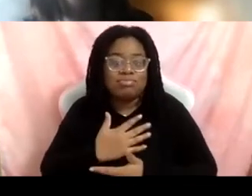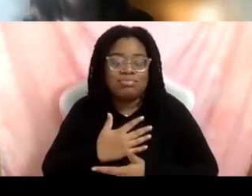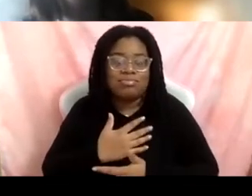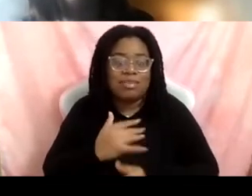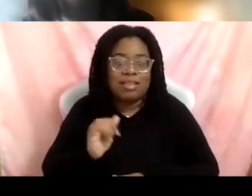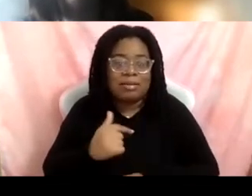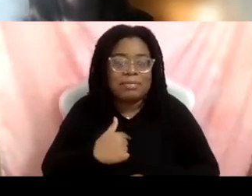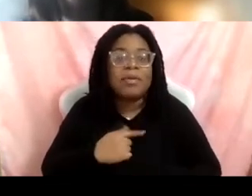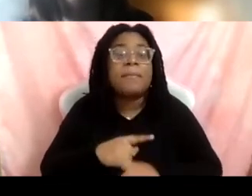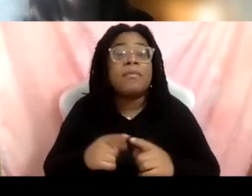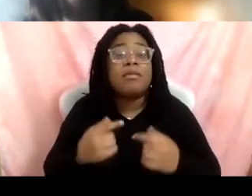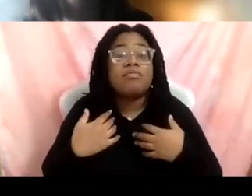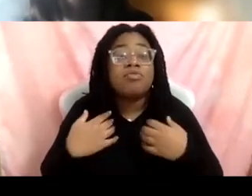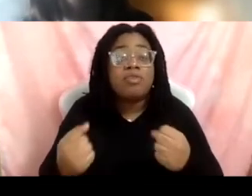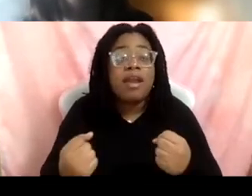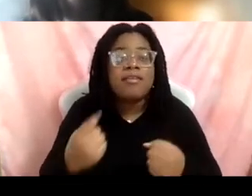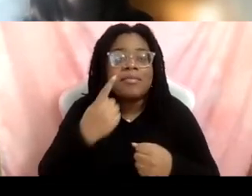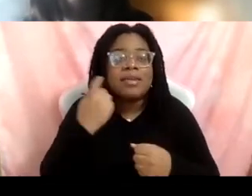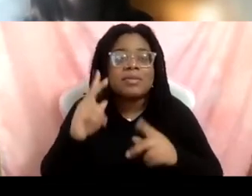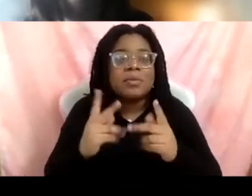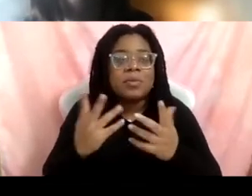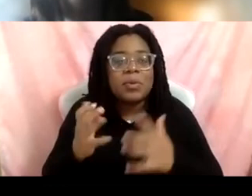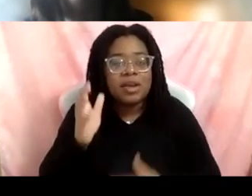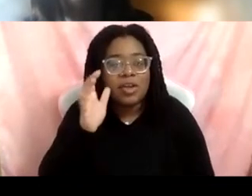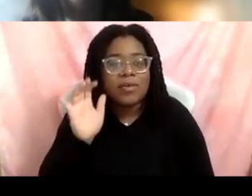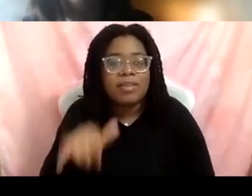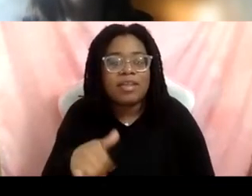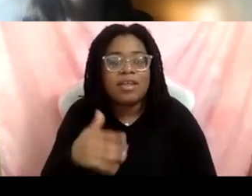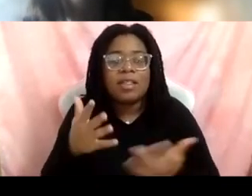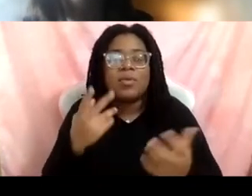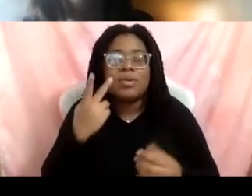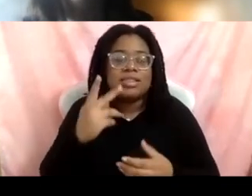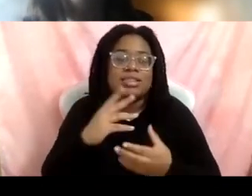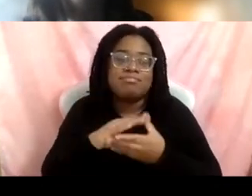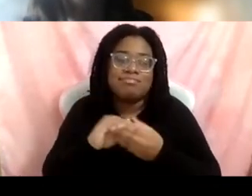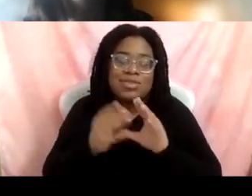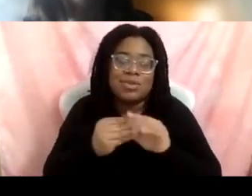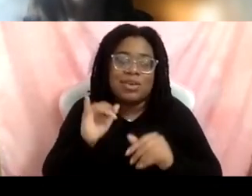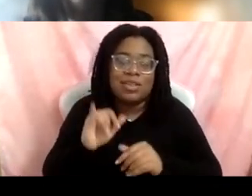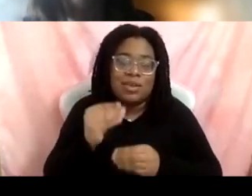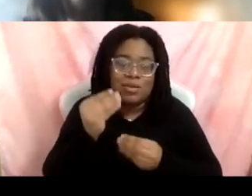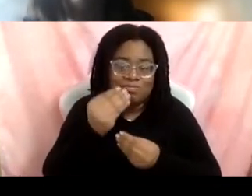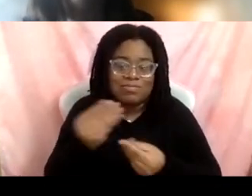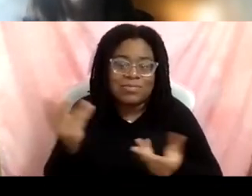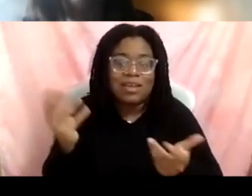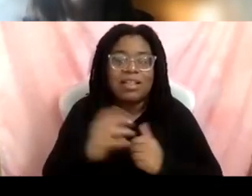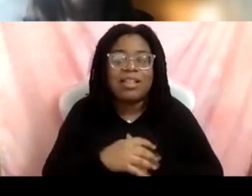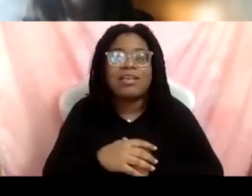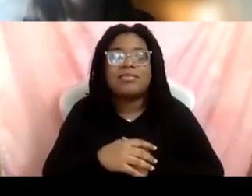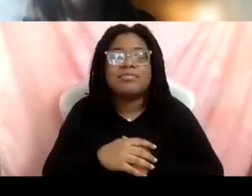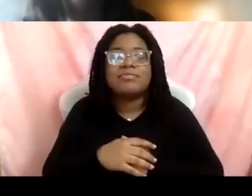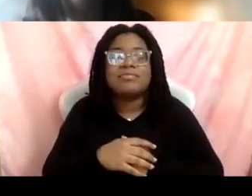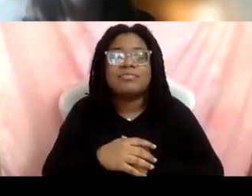be brave, because people want to hear that and want to see the story that you have to tell. And